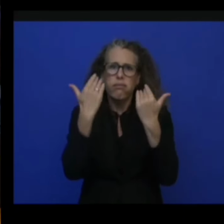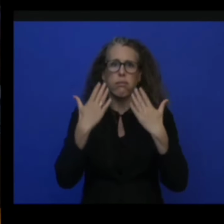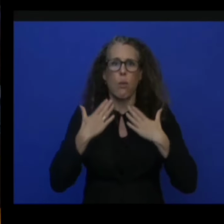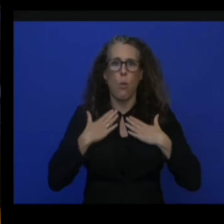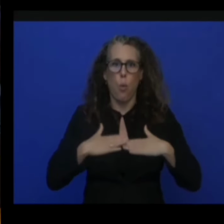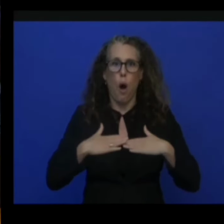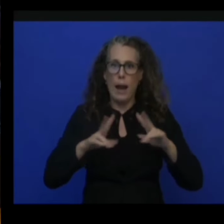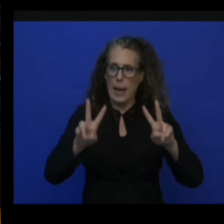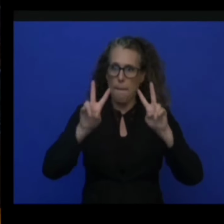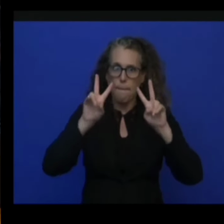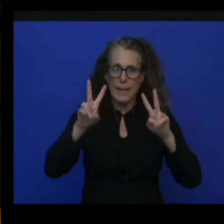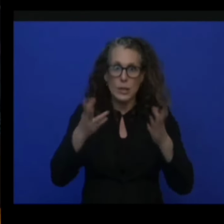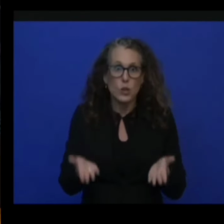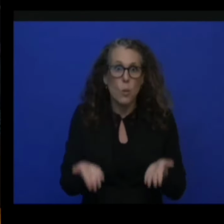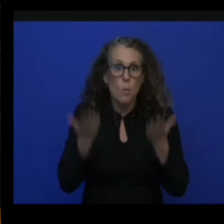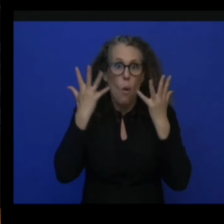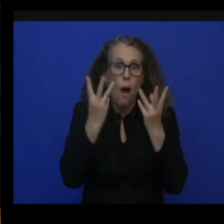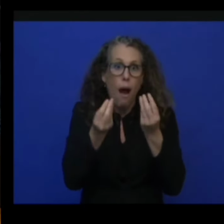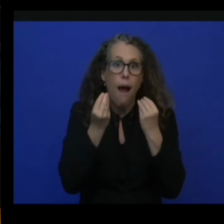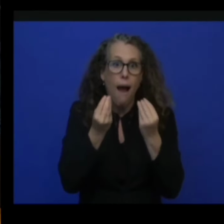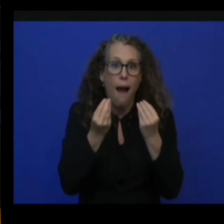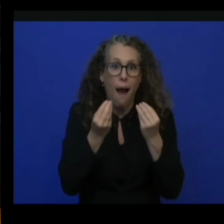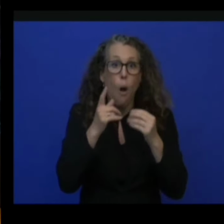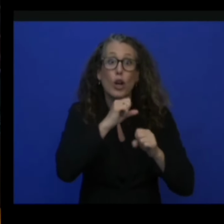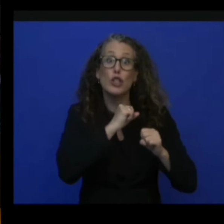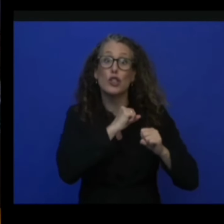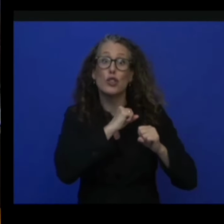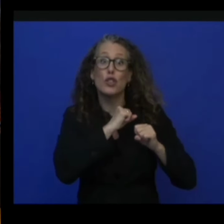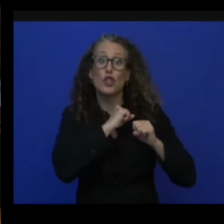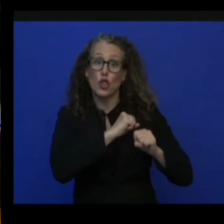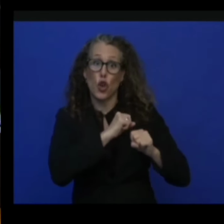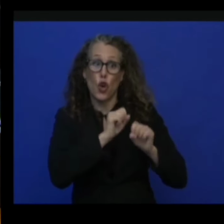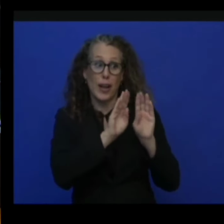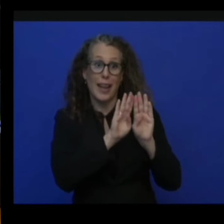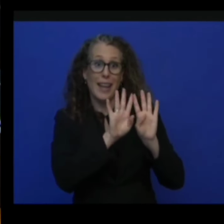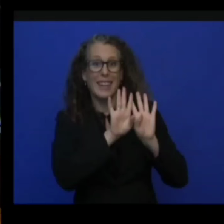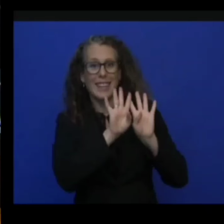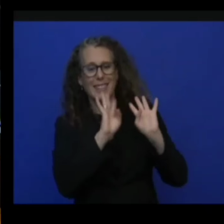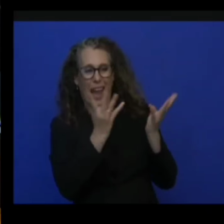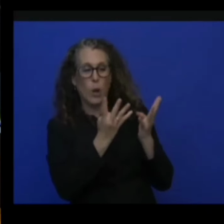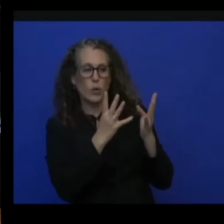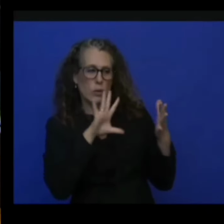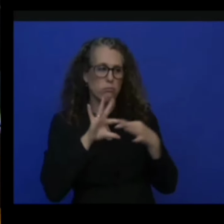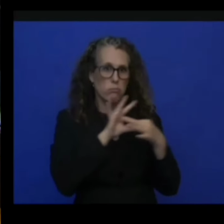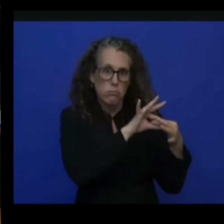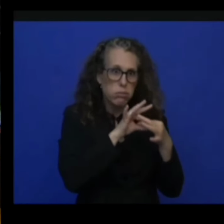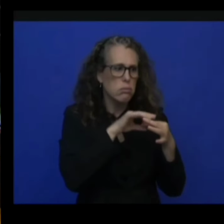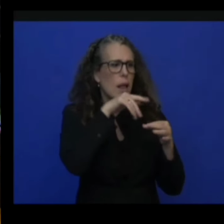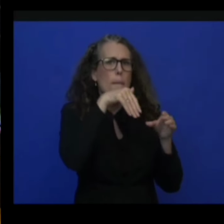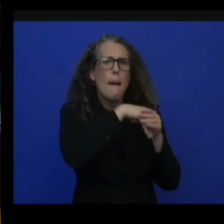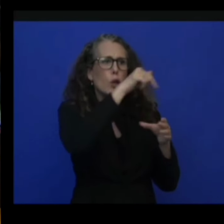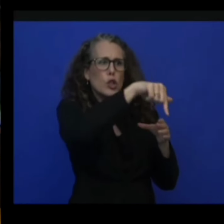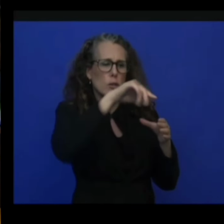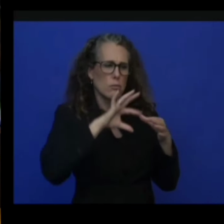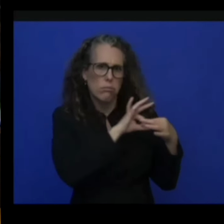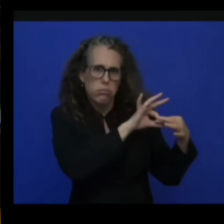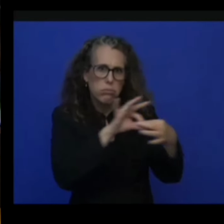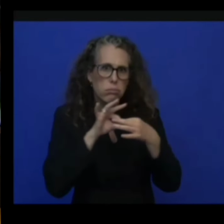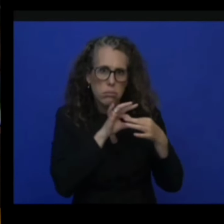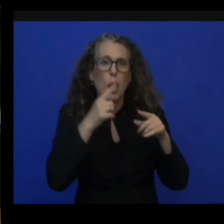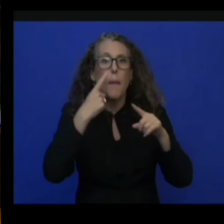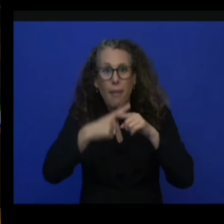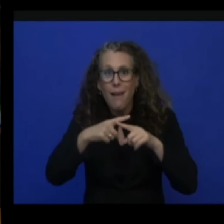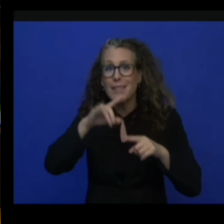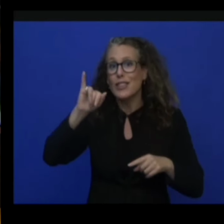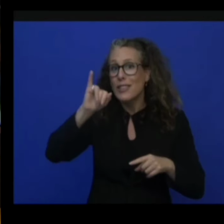by increasing its links with the Security Council, its support to members, and its collaboration with international financial